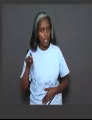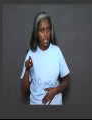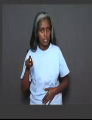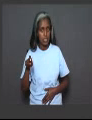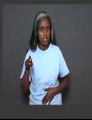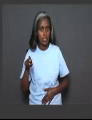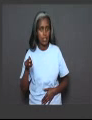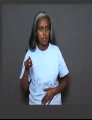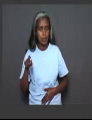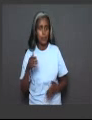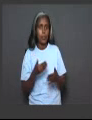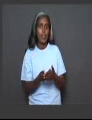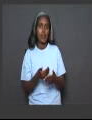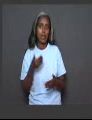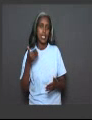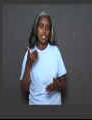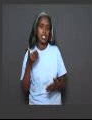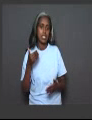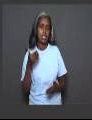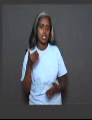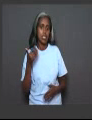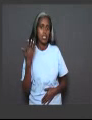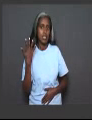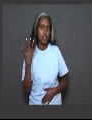2,625X minus